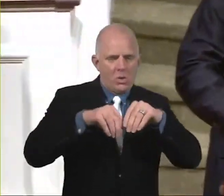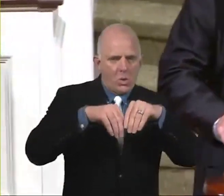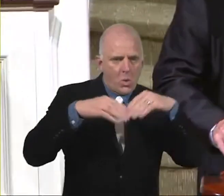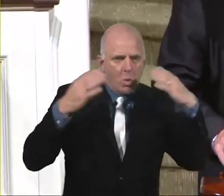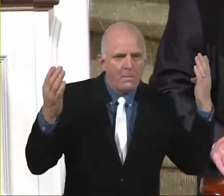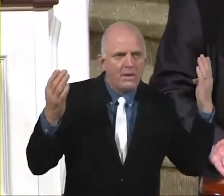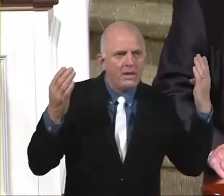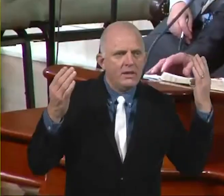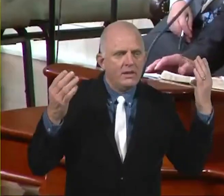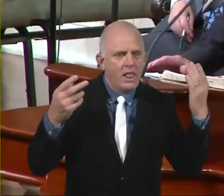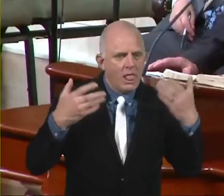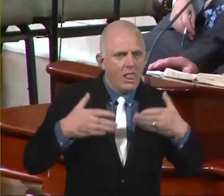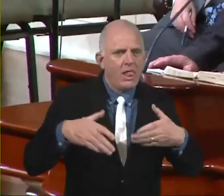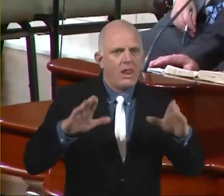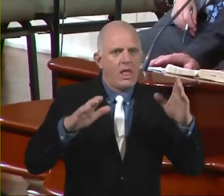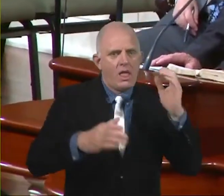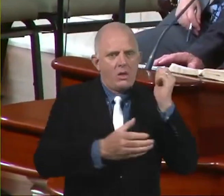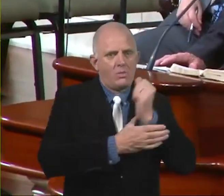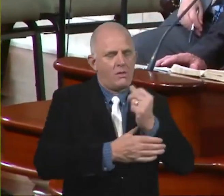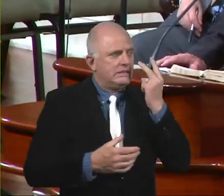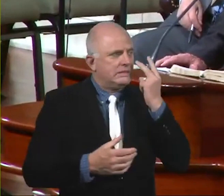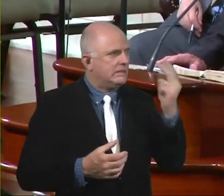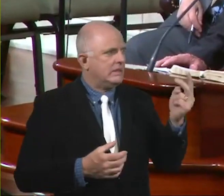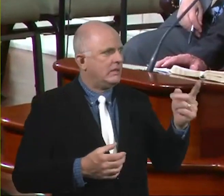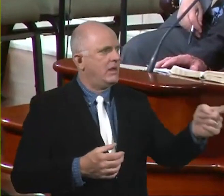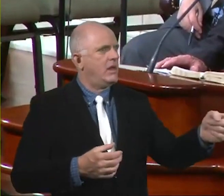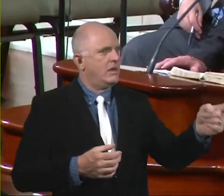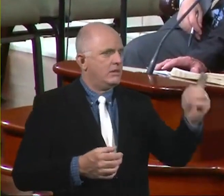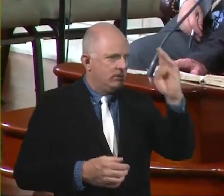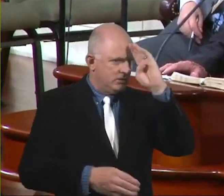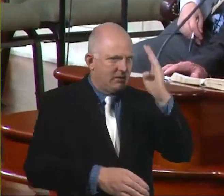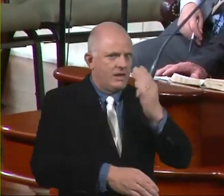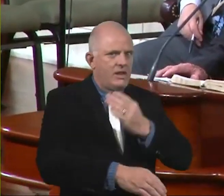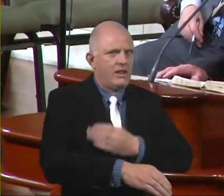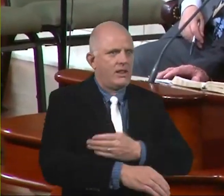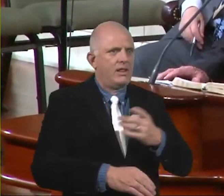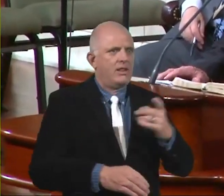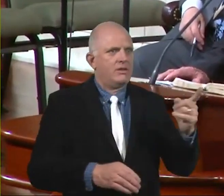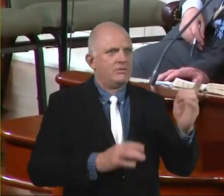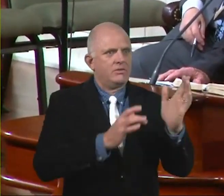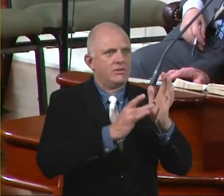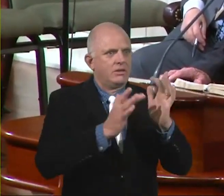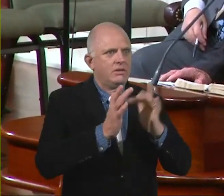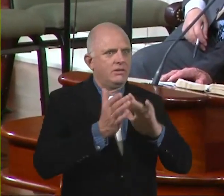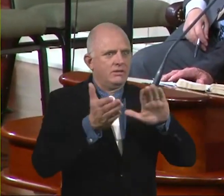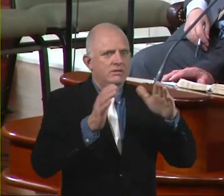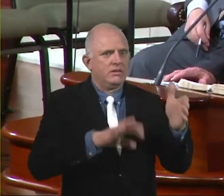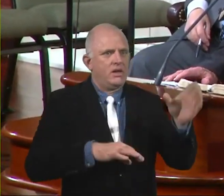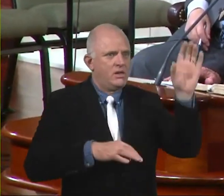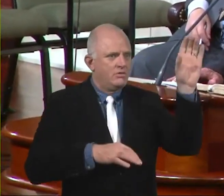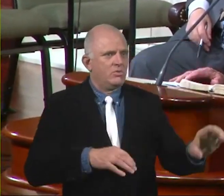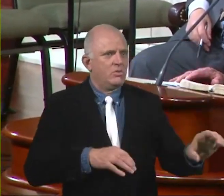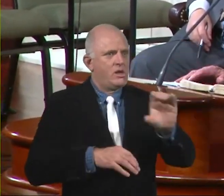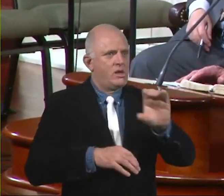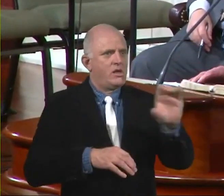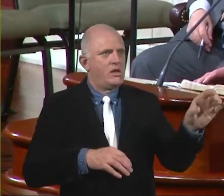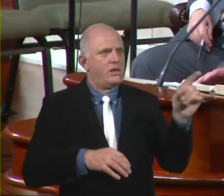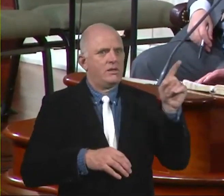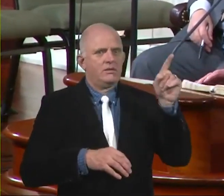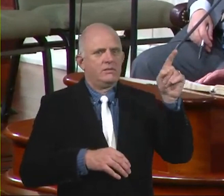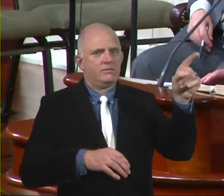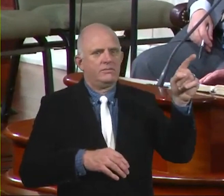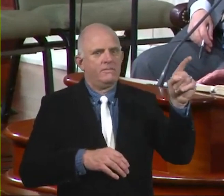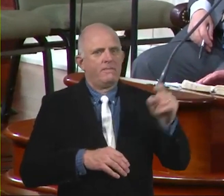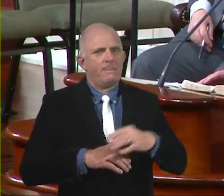allowed him to see his son dying on the cross. Do you know